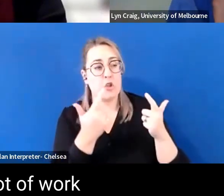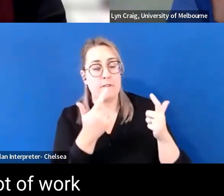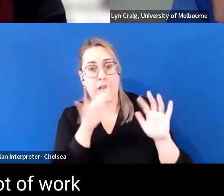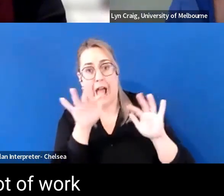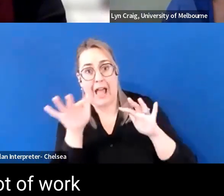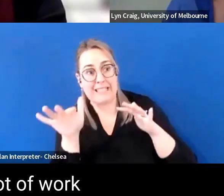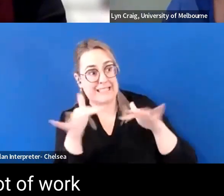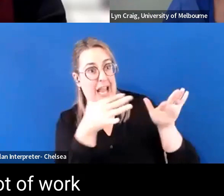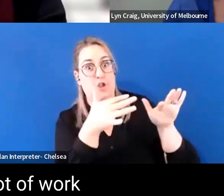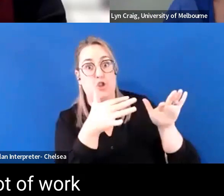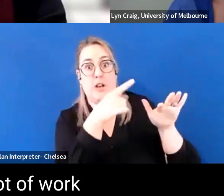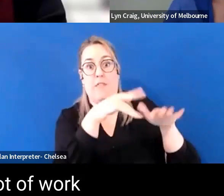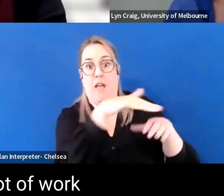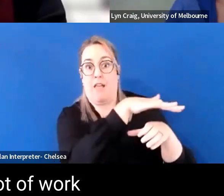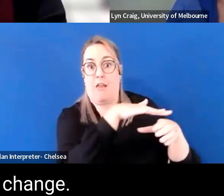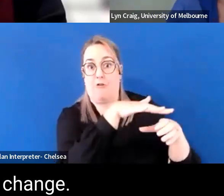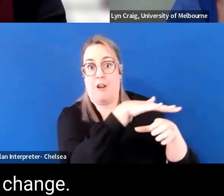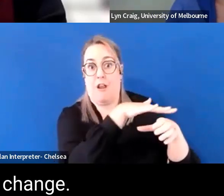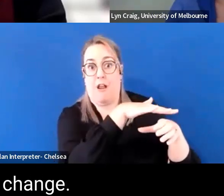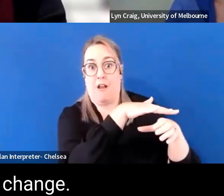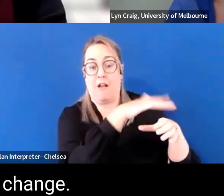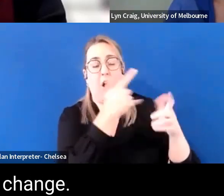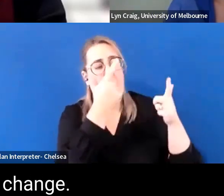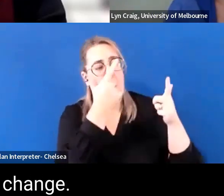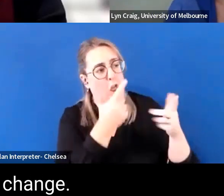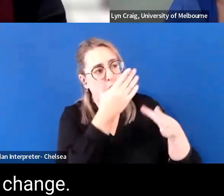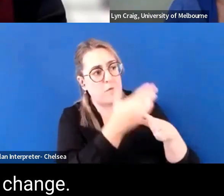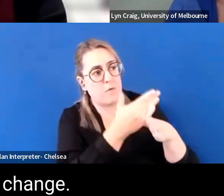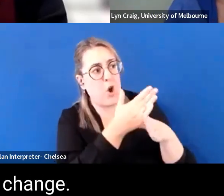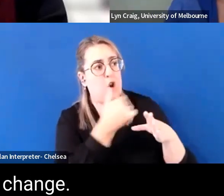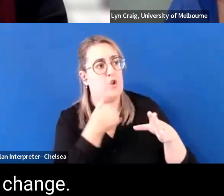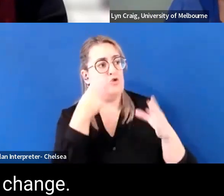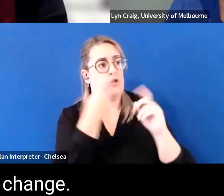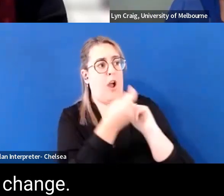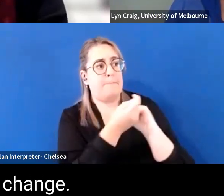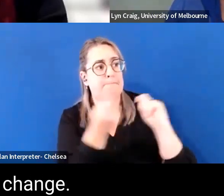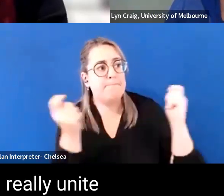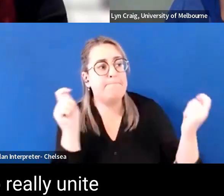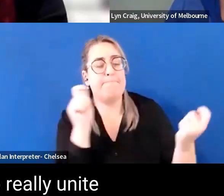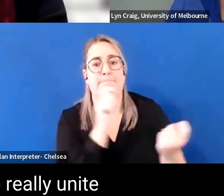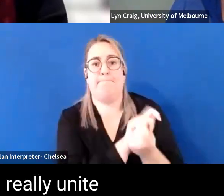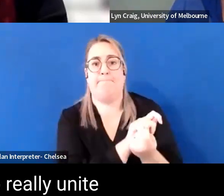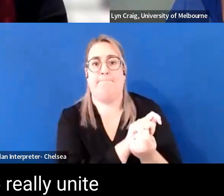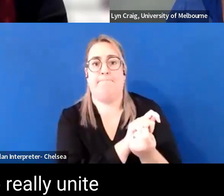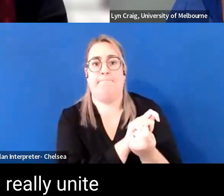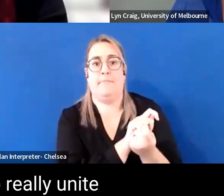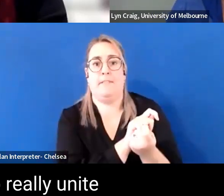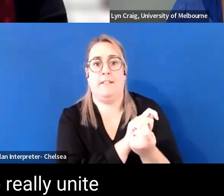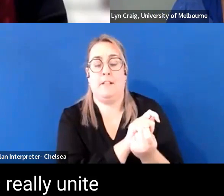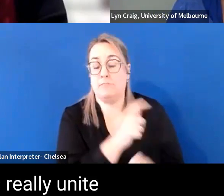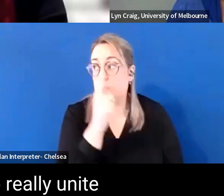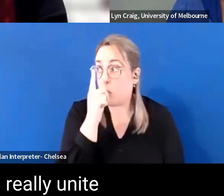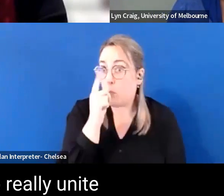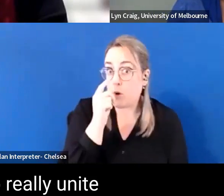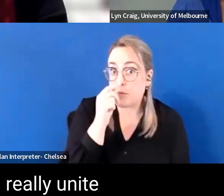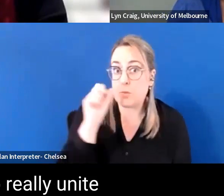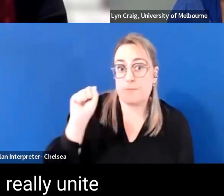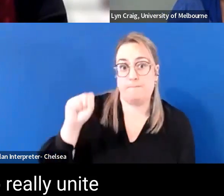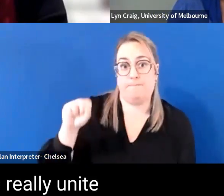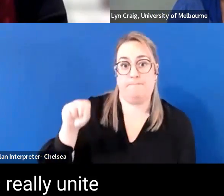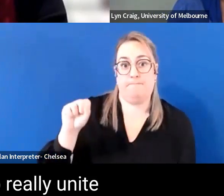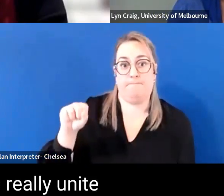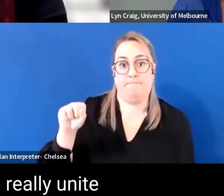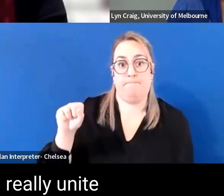of work put in by a lot of people to push for change. So I think it's possible, but we have to really unite to